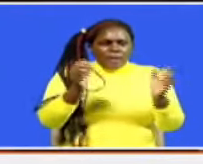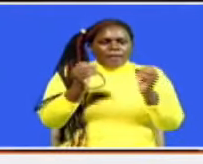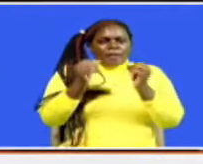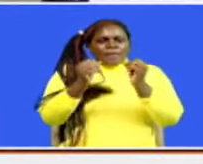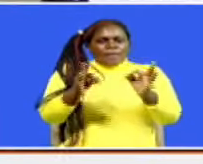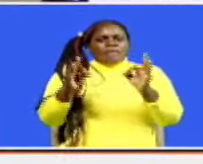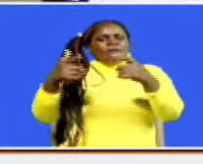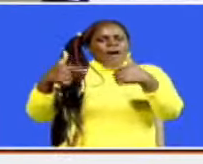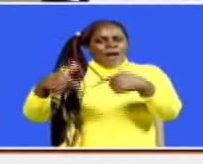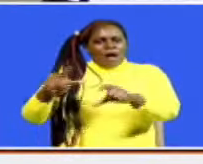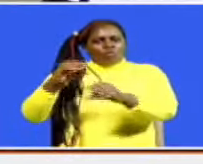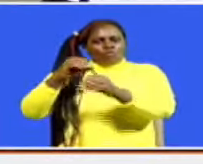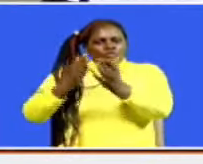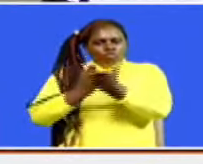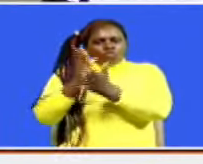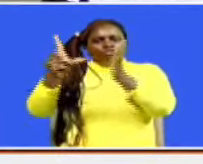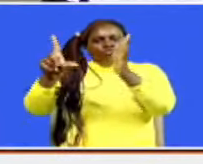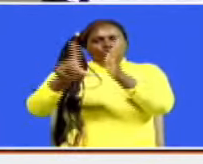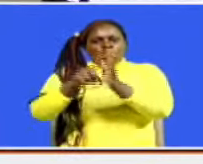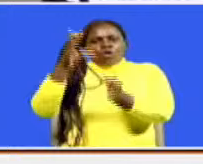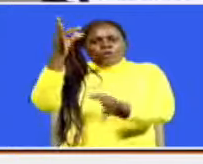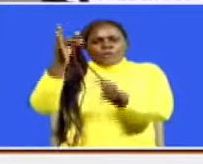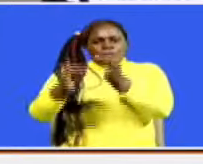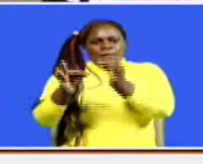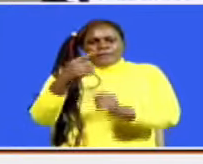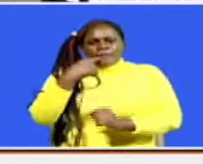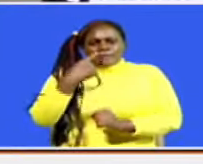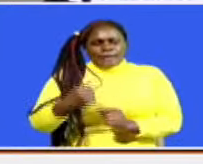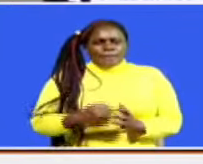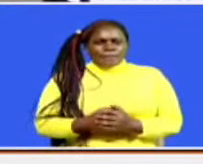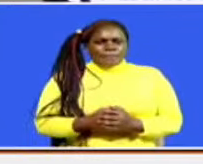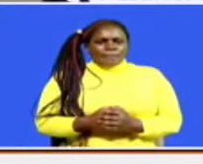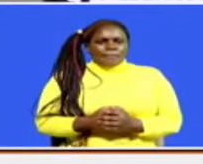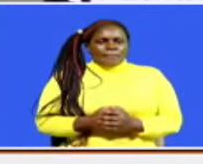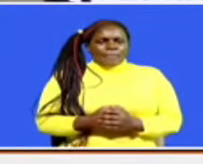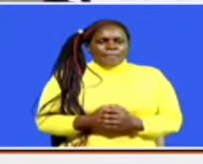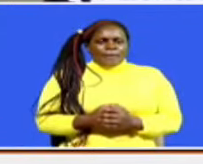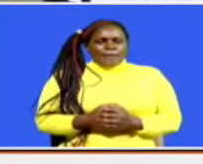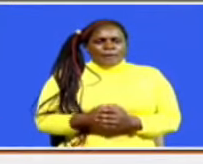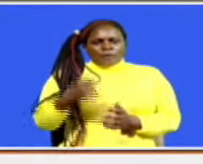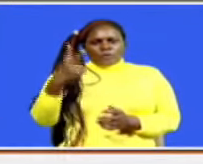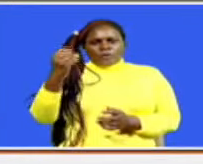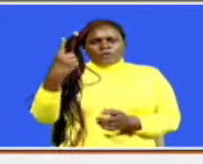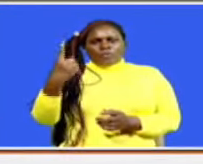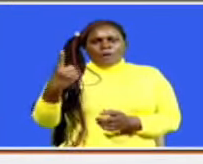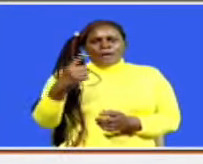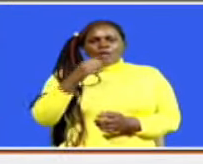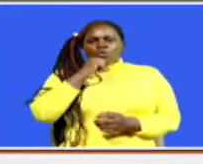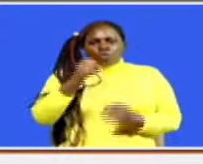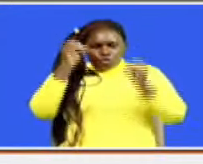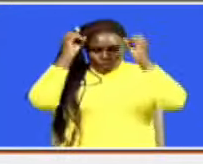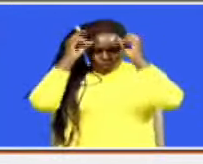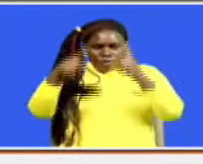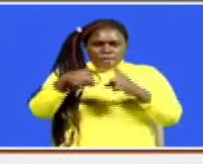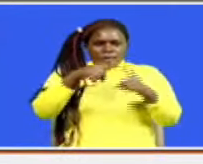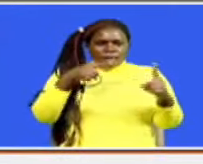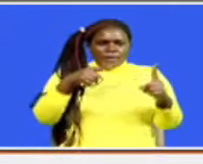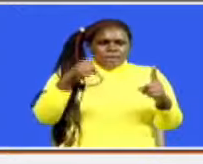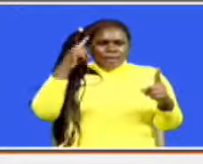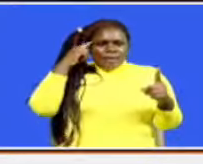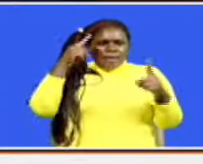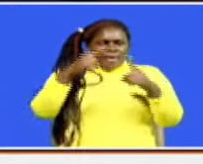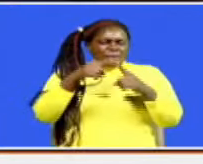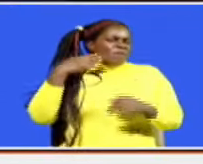it was allowed by law. Justice Nyakundi pointed out that the murder of 21-year-old student was motivated